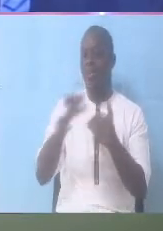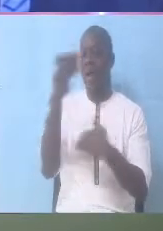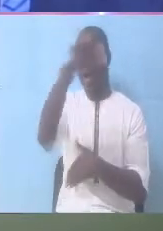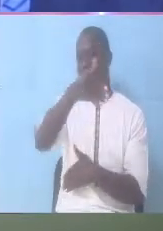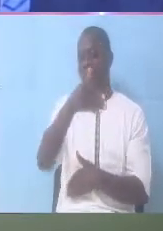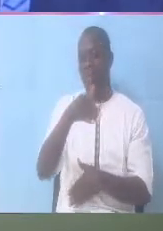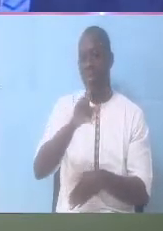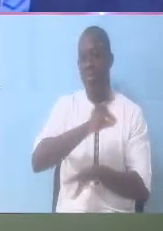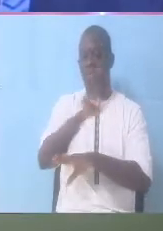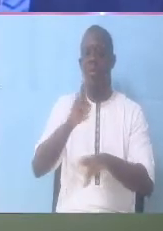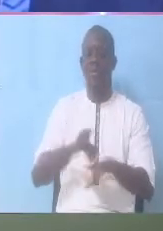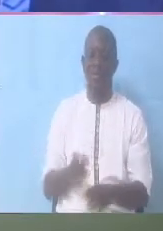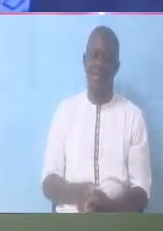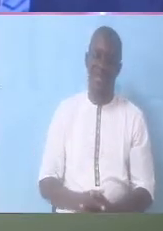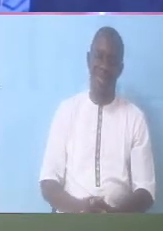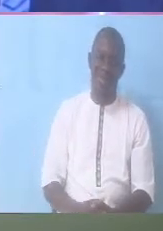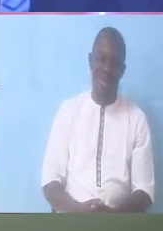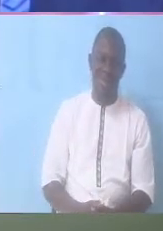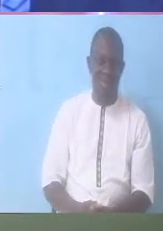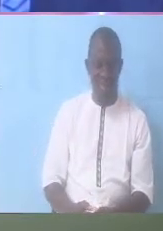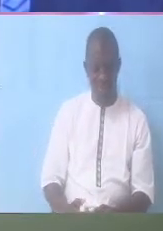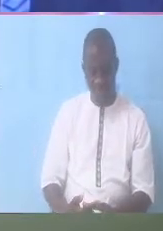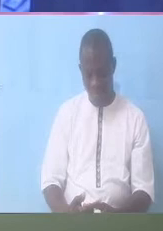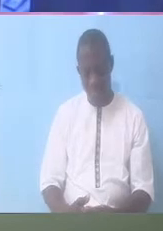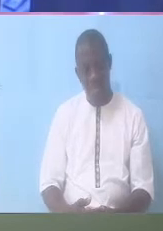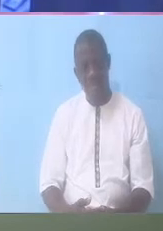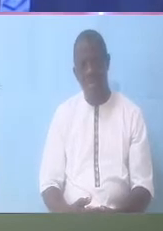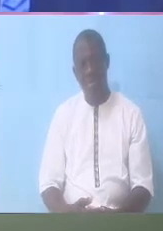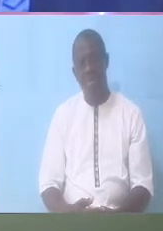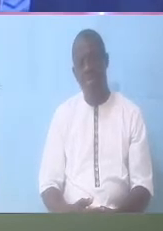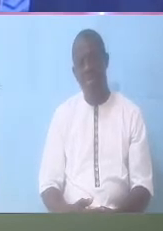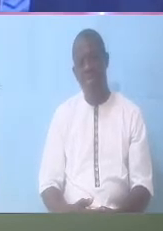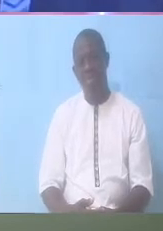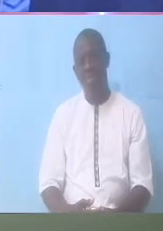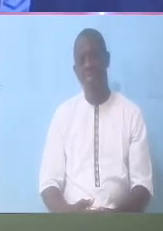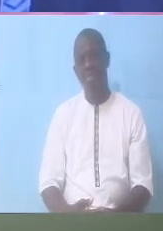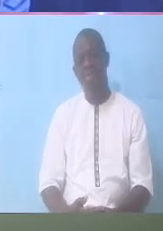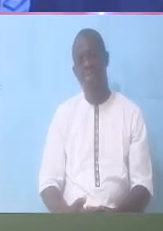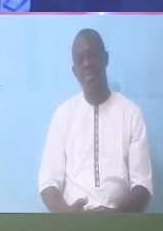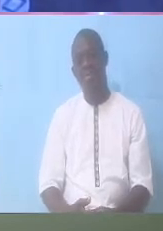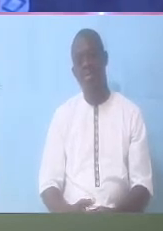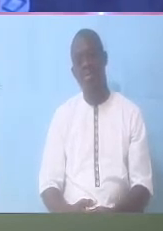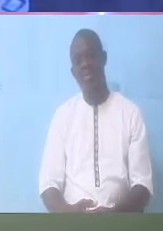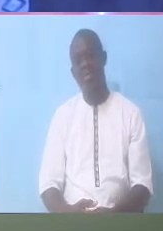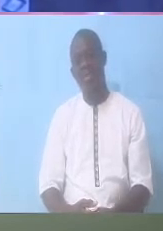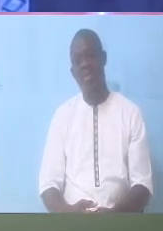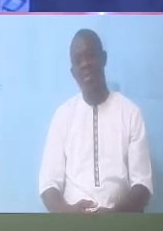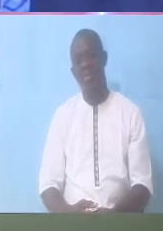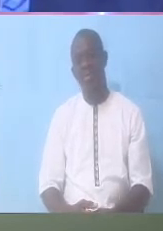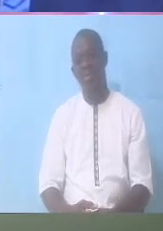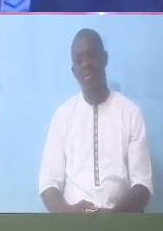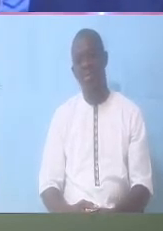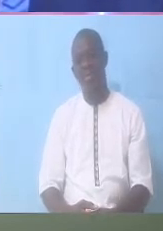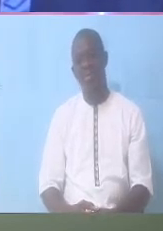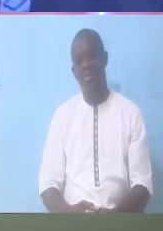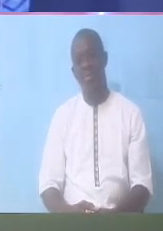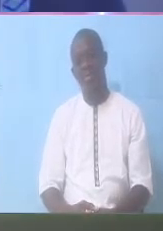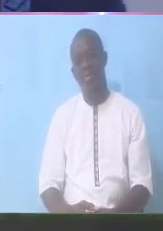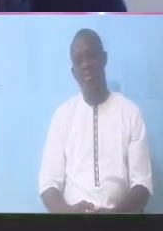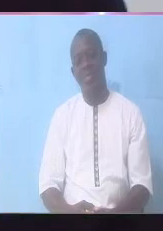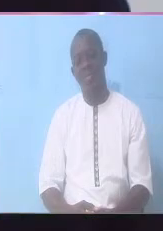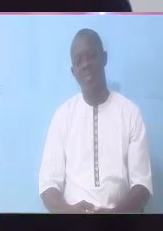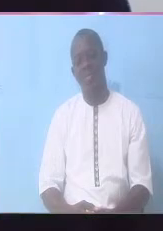Baramanna. Mansibo, and never Namero Canal because Inamero Nabina because of our canal. Okay, I quit from Latalaco Abinala, but at the phone